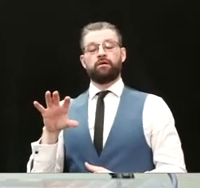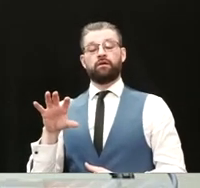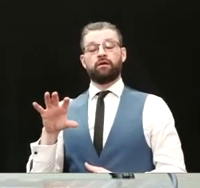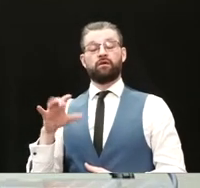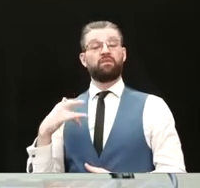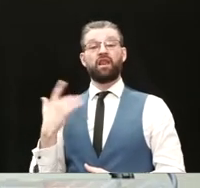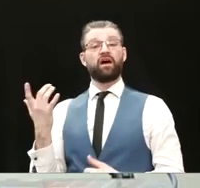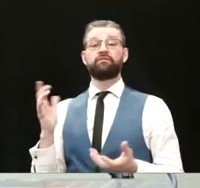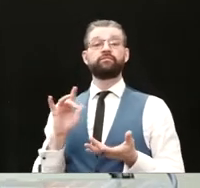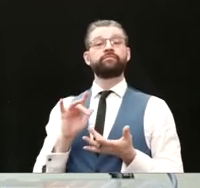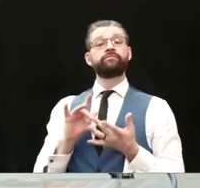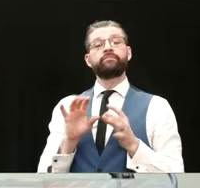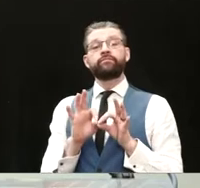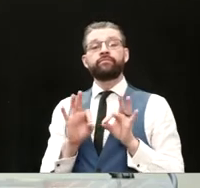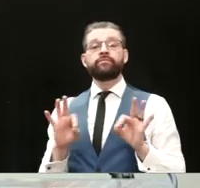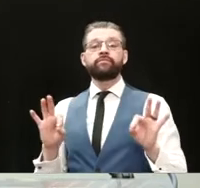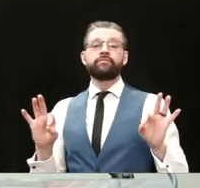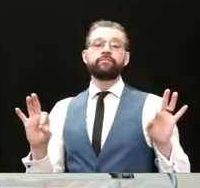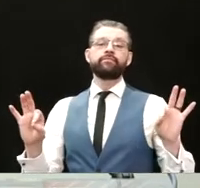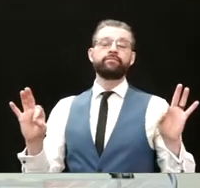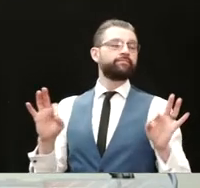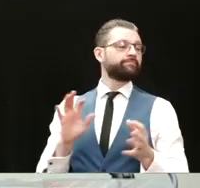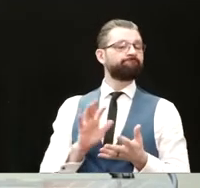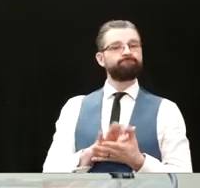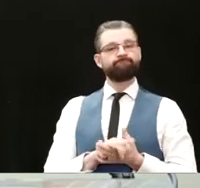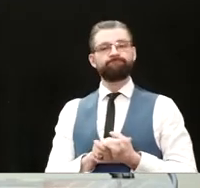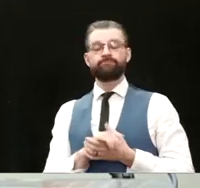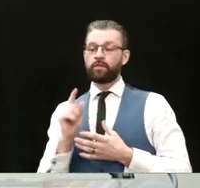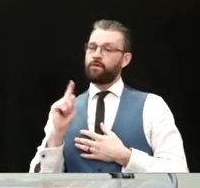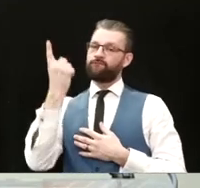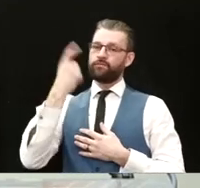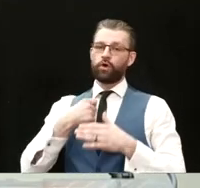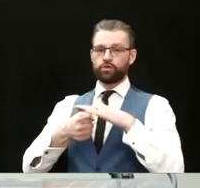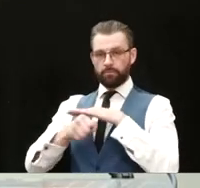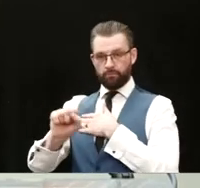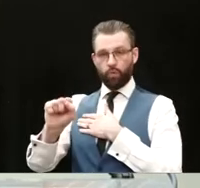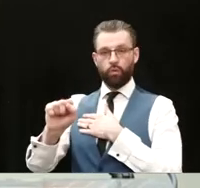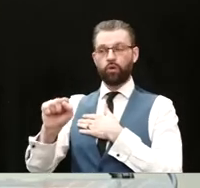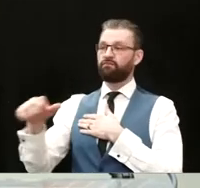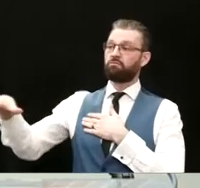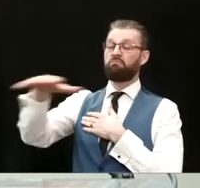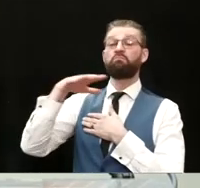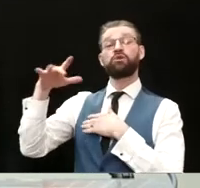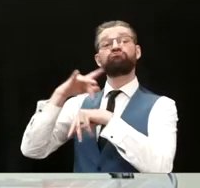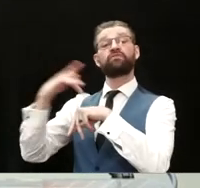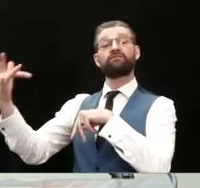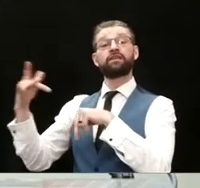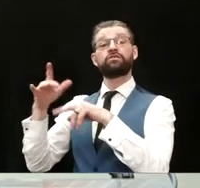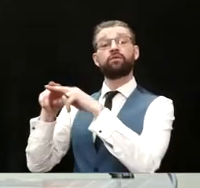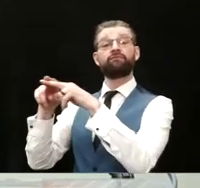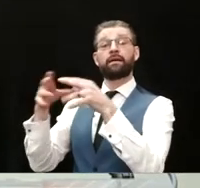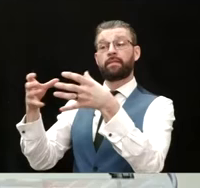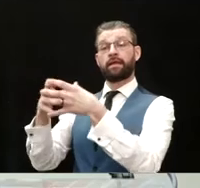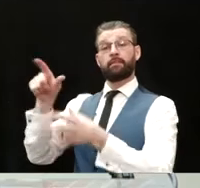one of humble comfort in Rwanda. I was the first born in a stable and professional family. My father